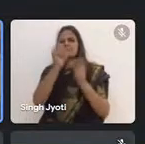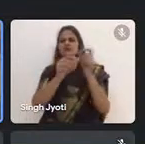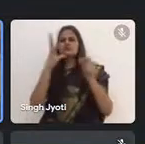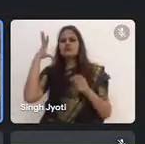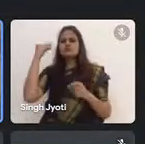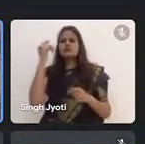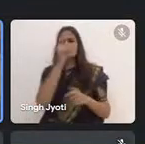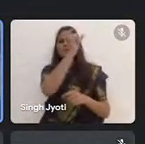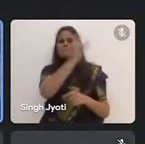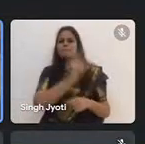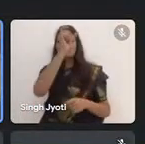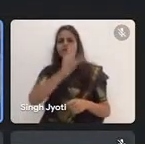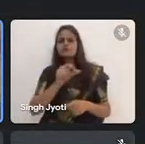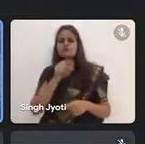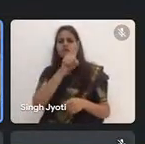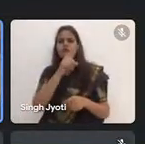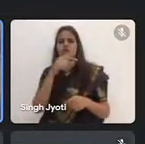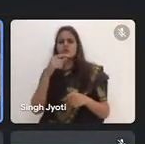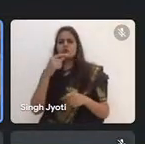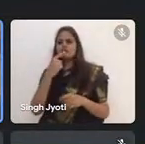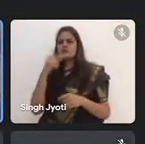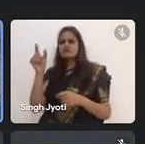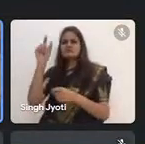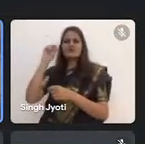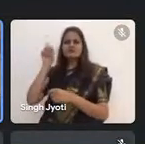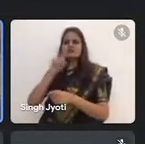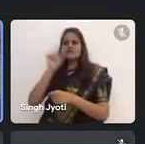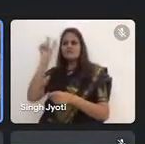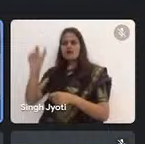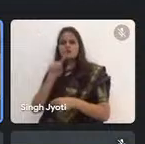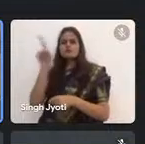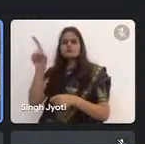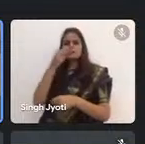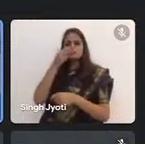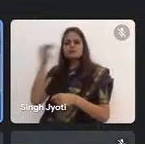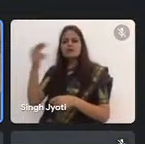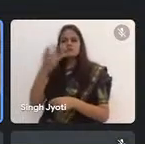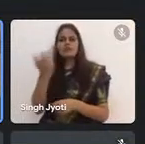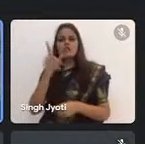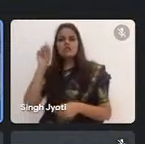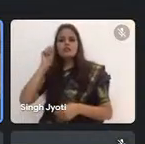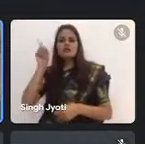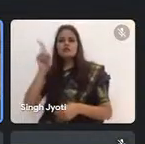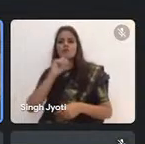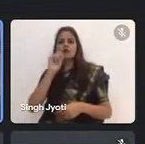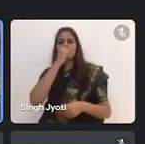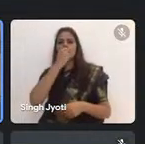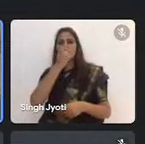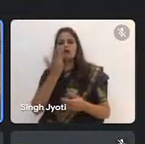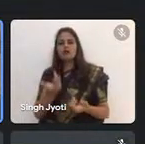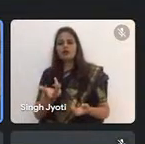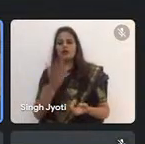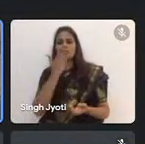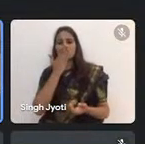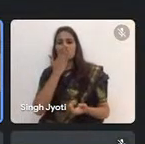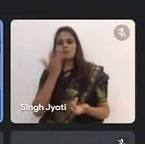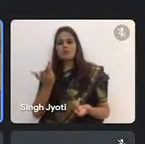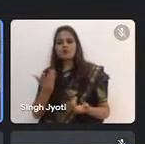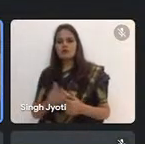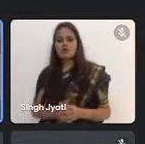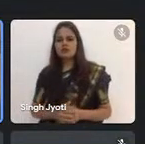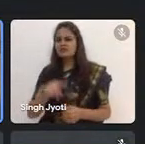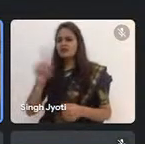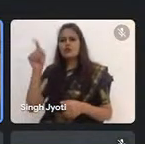and dumb. This is not acceptable terminology, or describing people as mute. I mean, if they're deaf, just call them